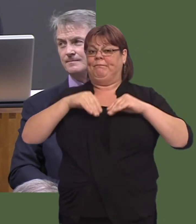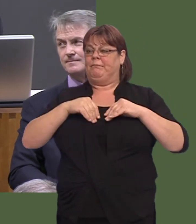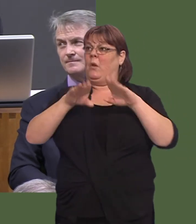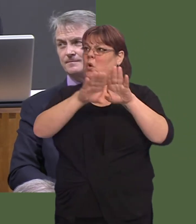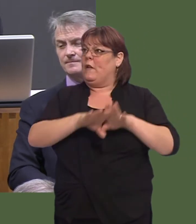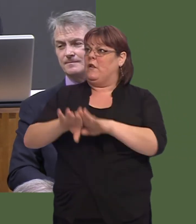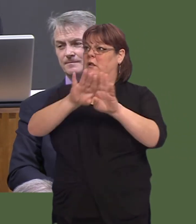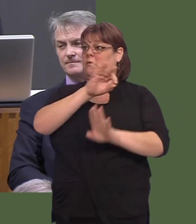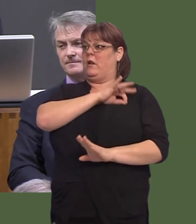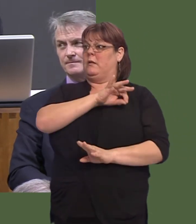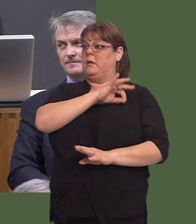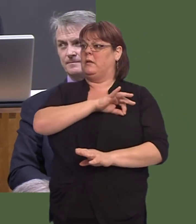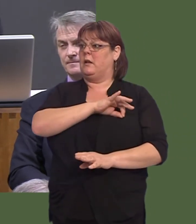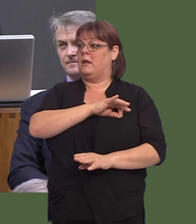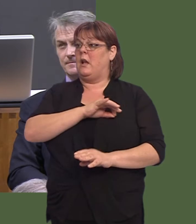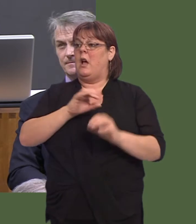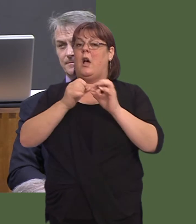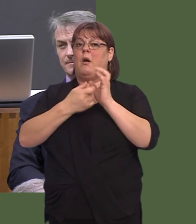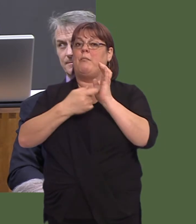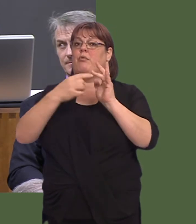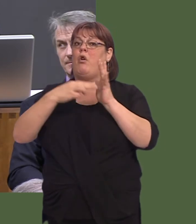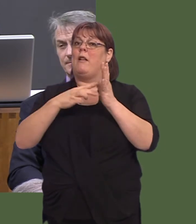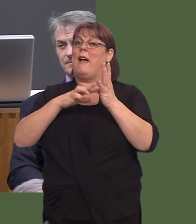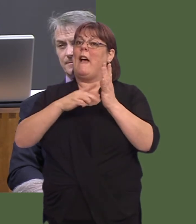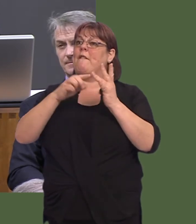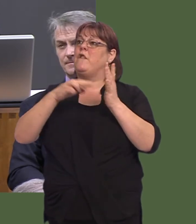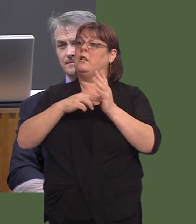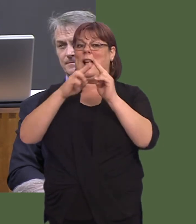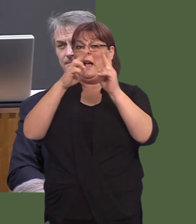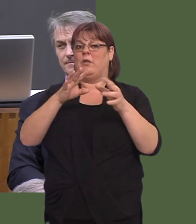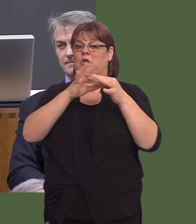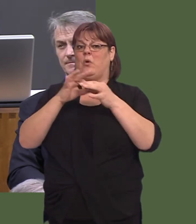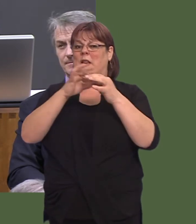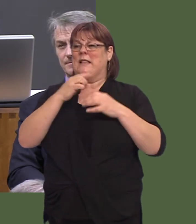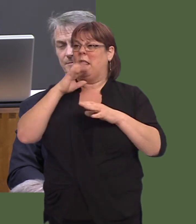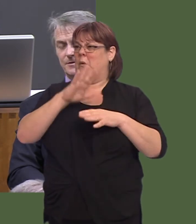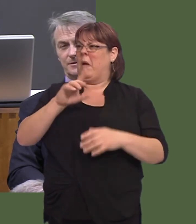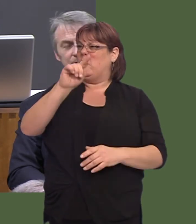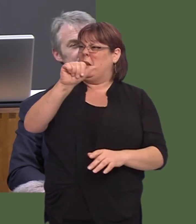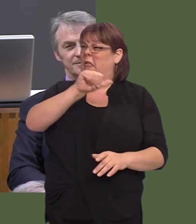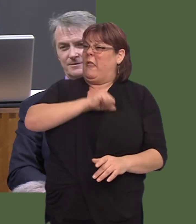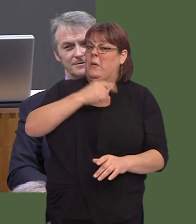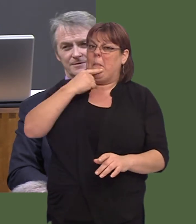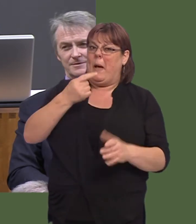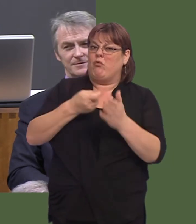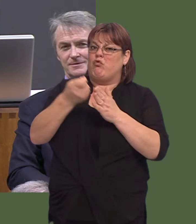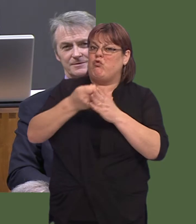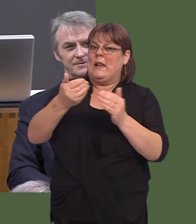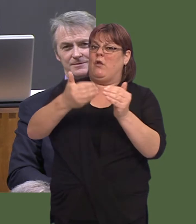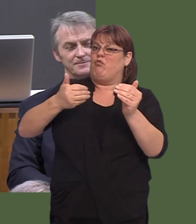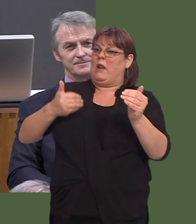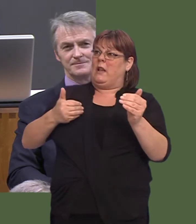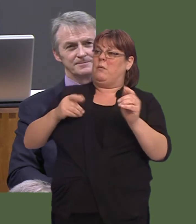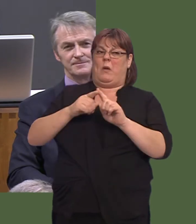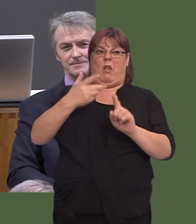months, our main housing provider, Bronavon, had recorded £27,000 worth of arrears, with 300